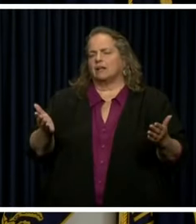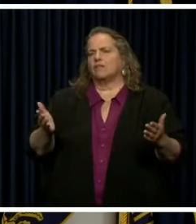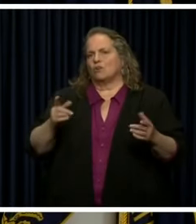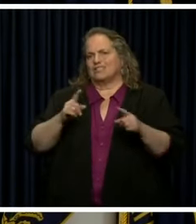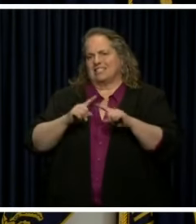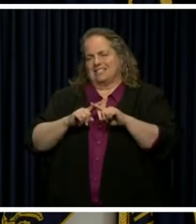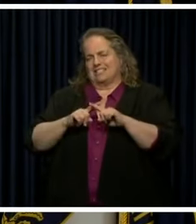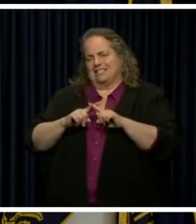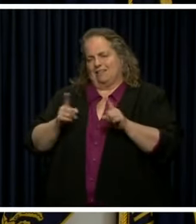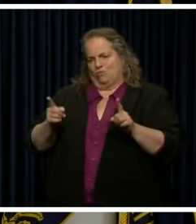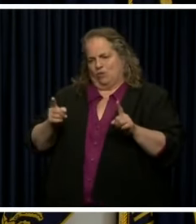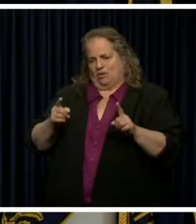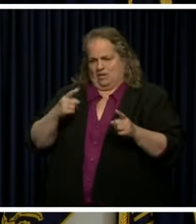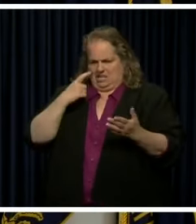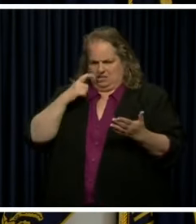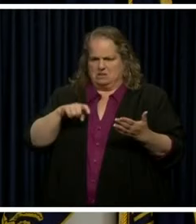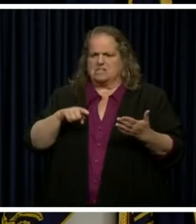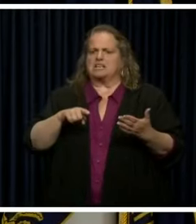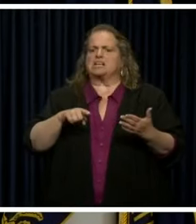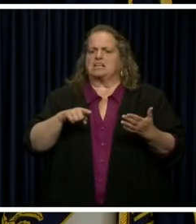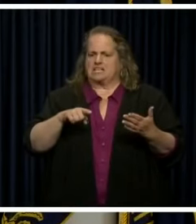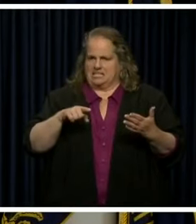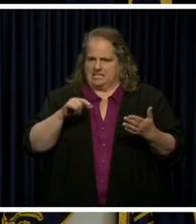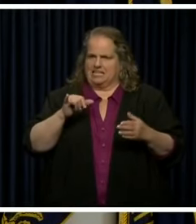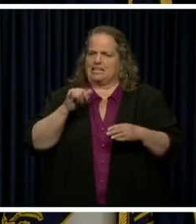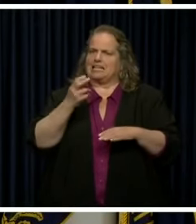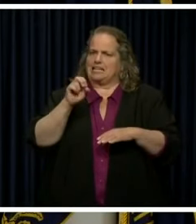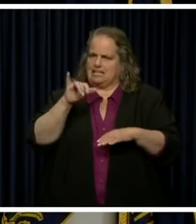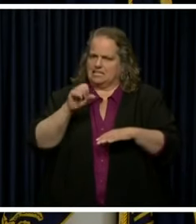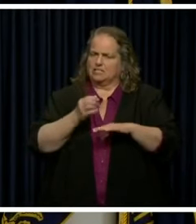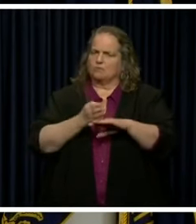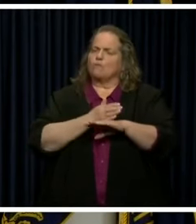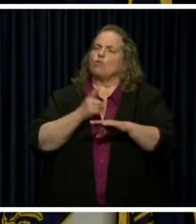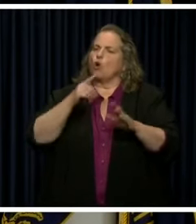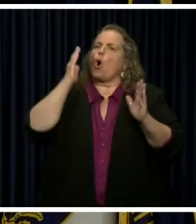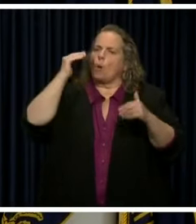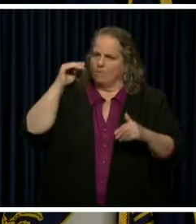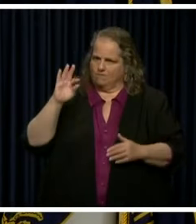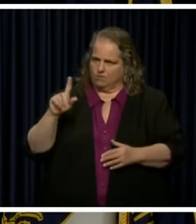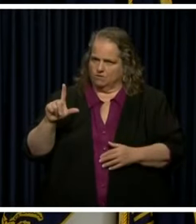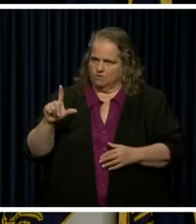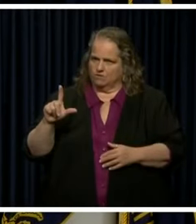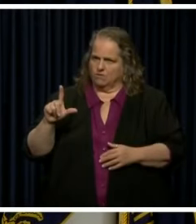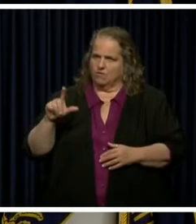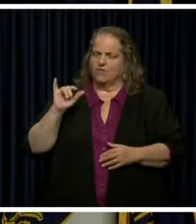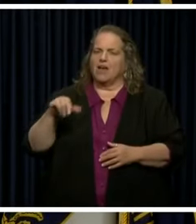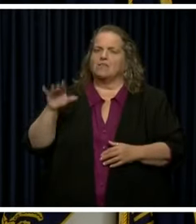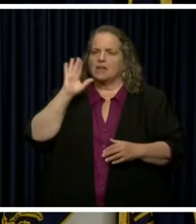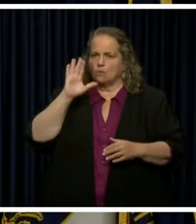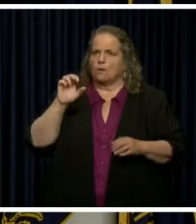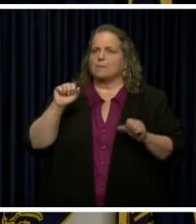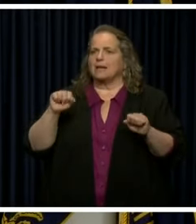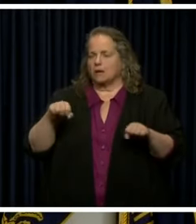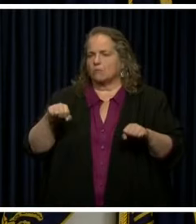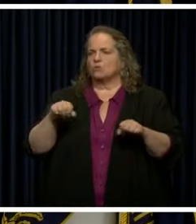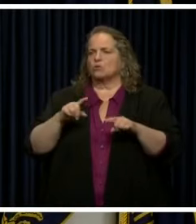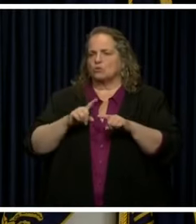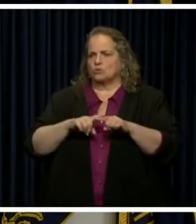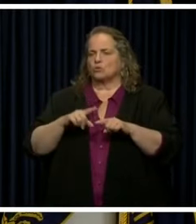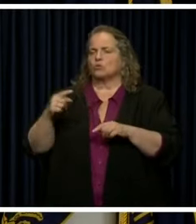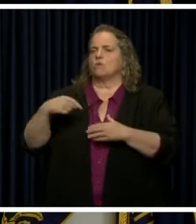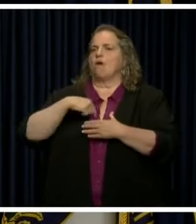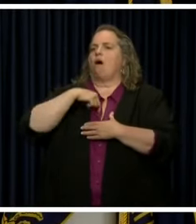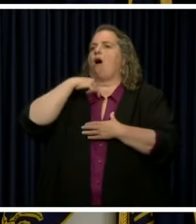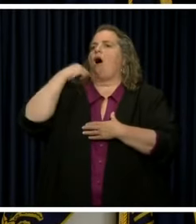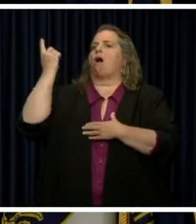different indications that are there that he is improving. They at least are hopeful that they will be able to take him off